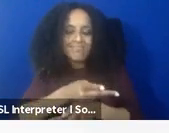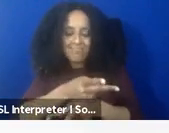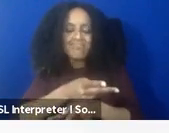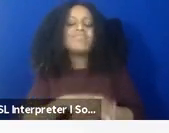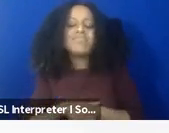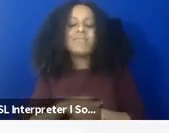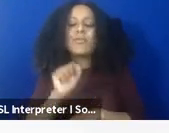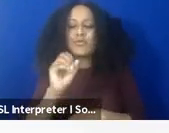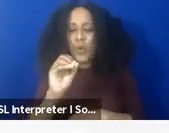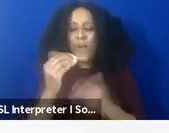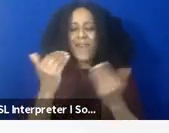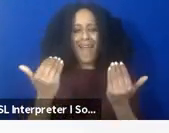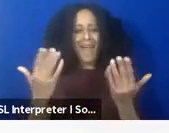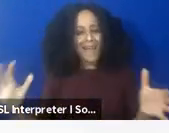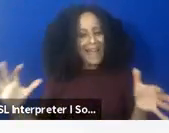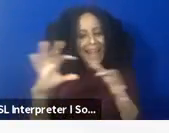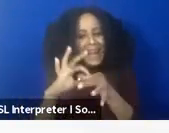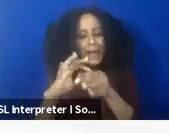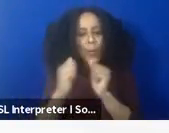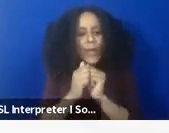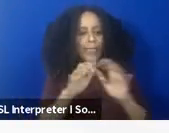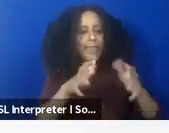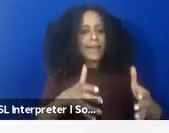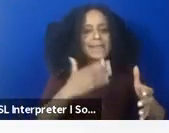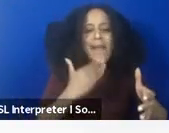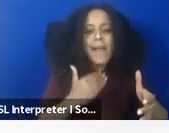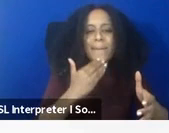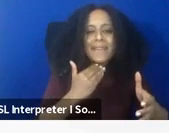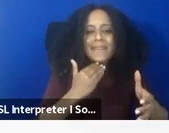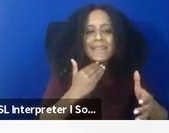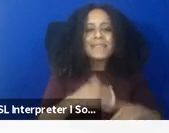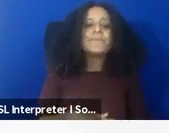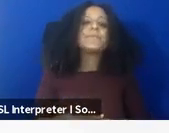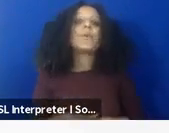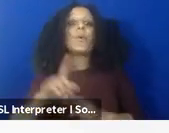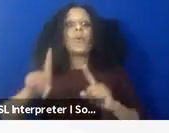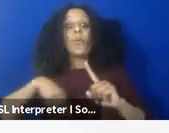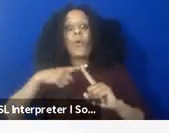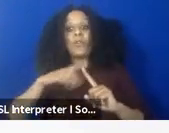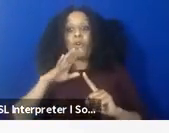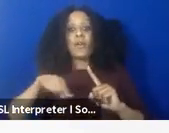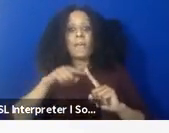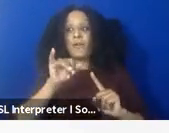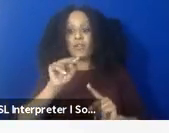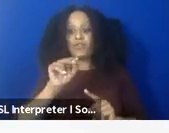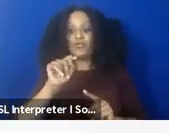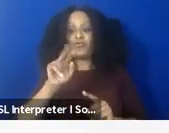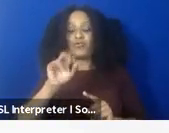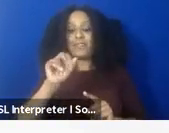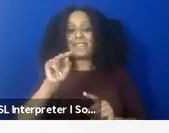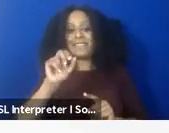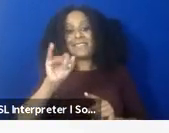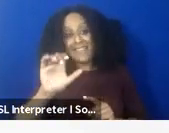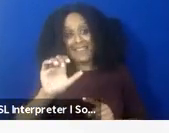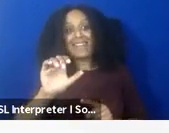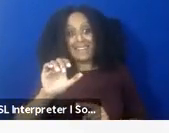So let's connect this to diabetes. In the list of intrinsic risk factors from the CDC, diabetes was included in the column